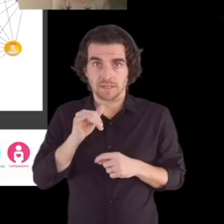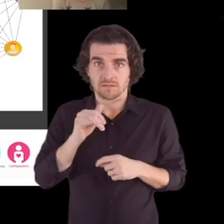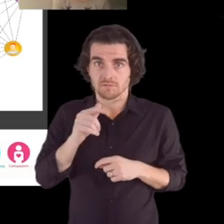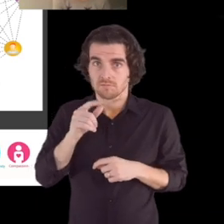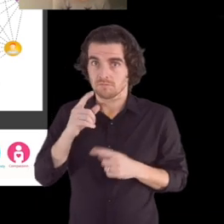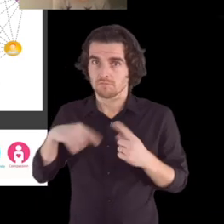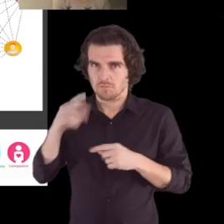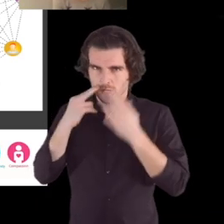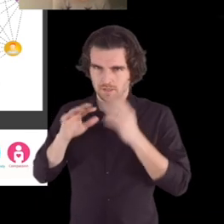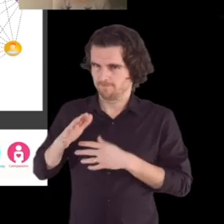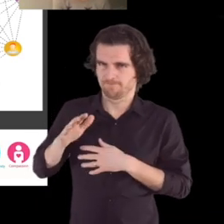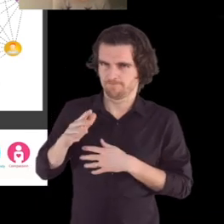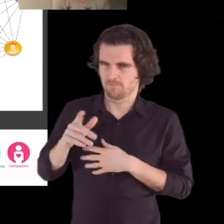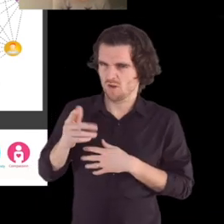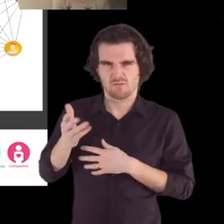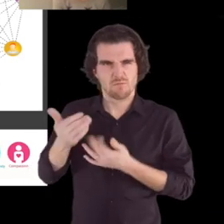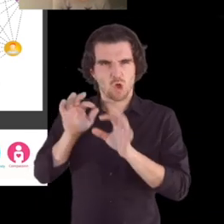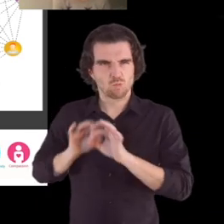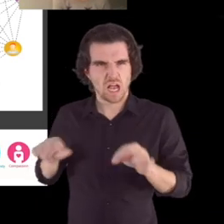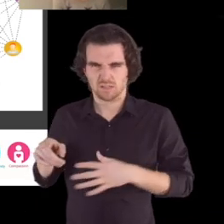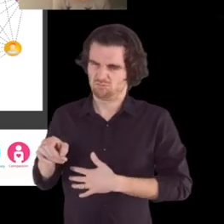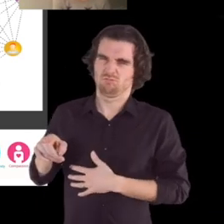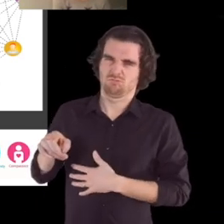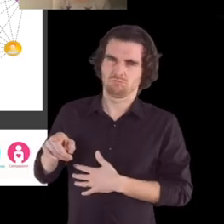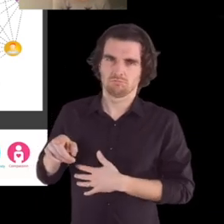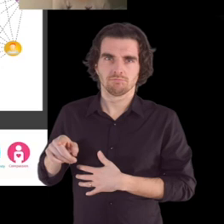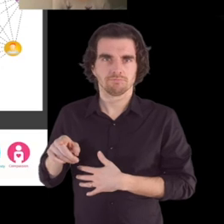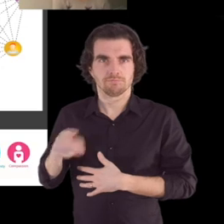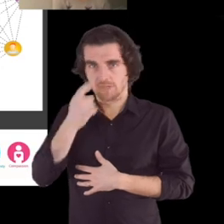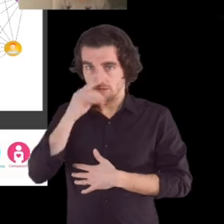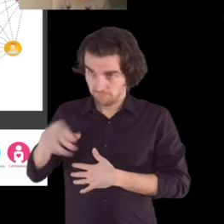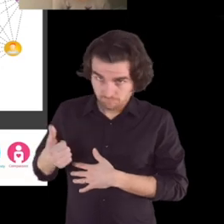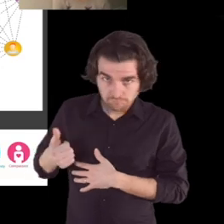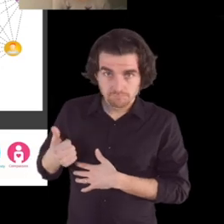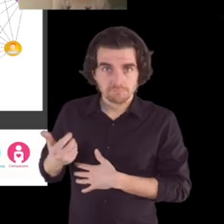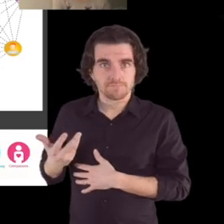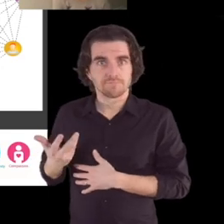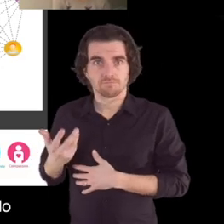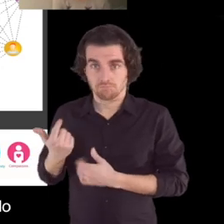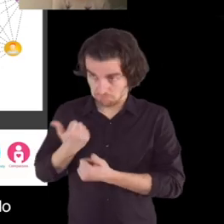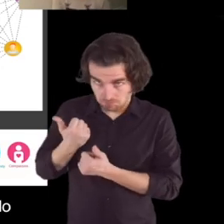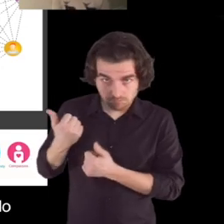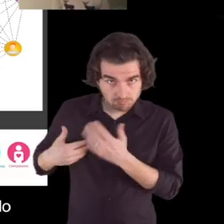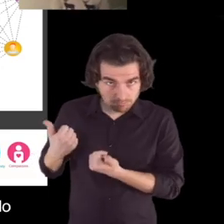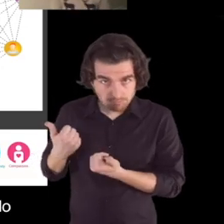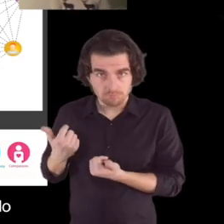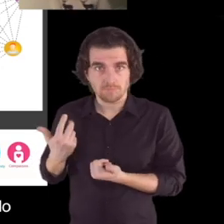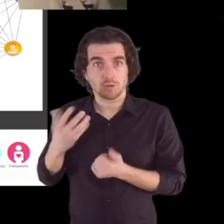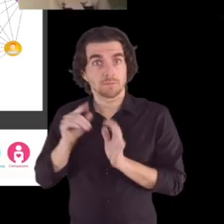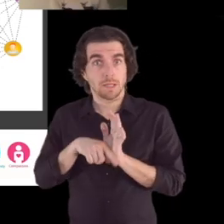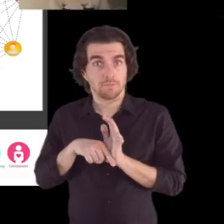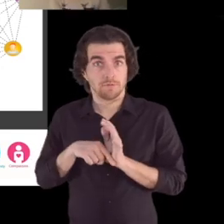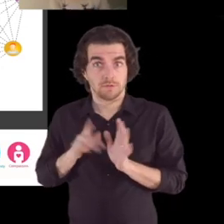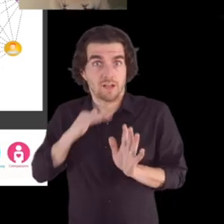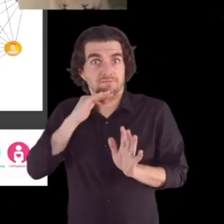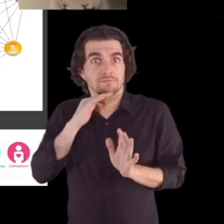it's worth thinking, you know, if you notice that someone maybe isn't themselves or is a little bit quieter than normal, you know, just reach out and say hello and ask